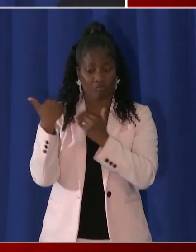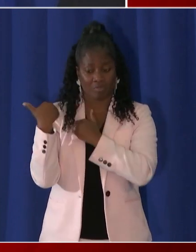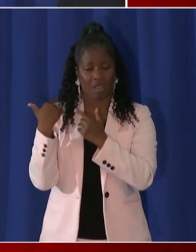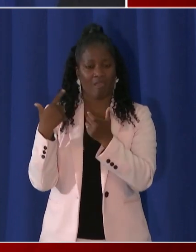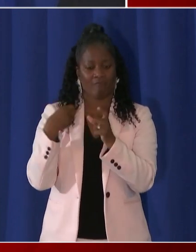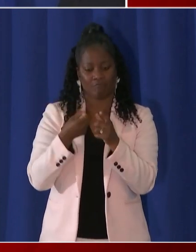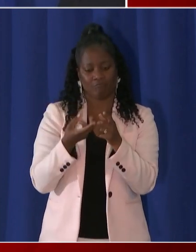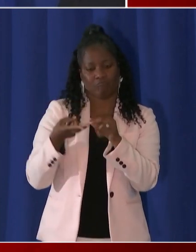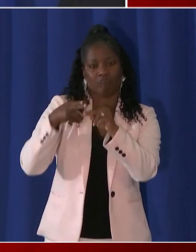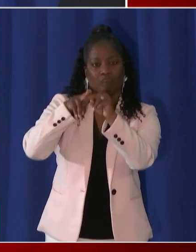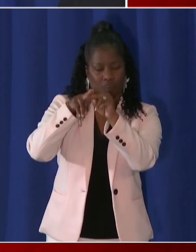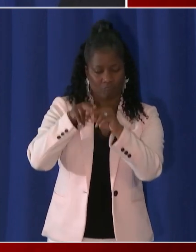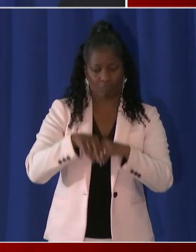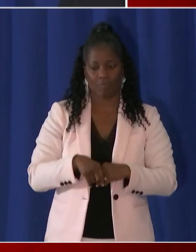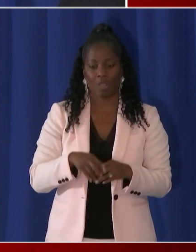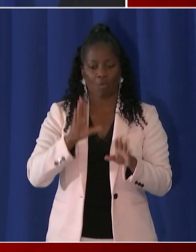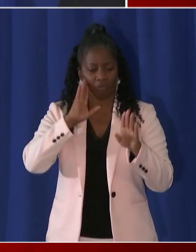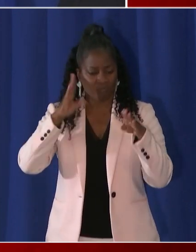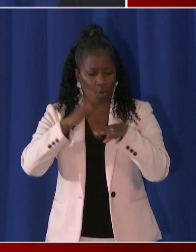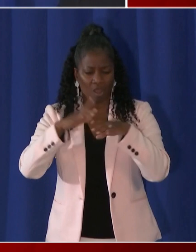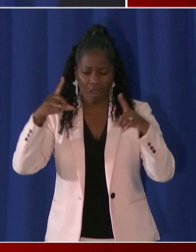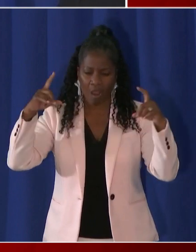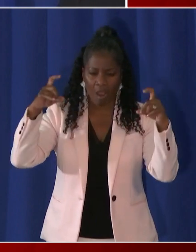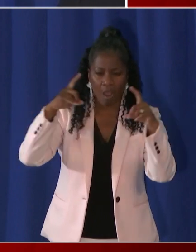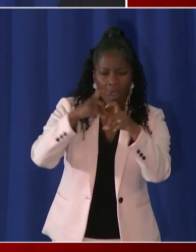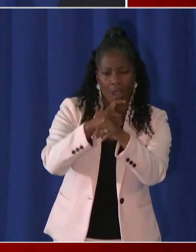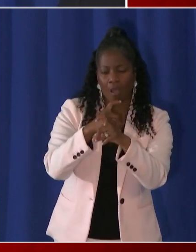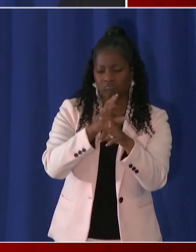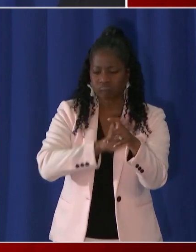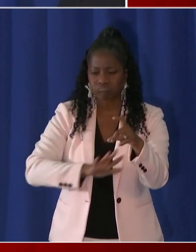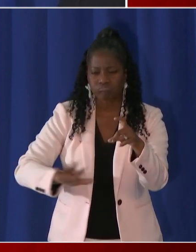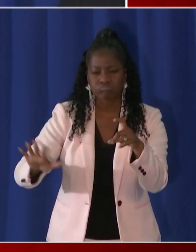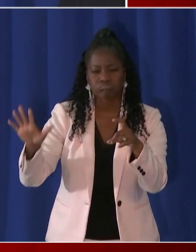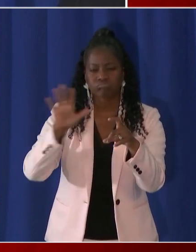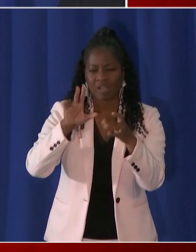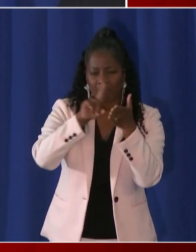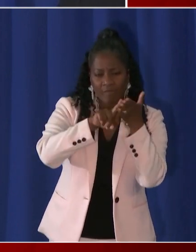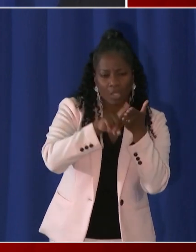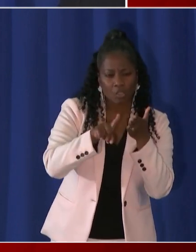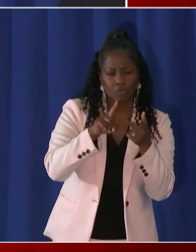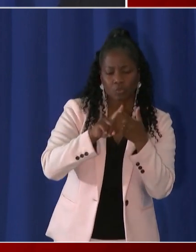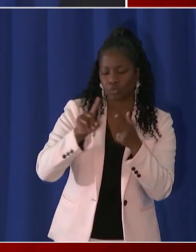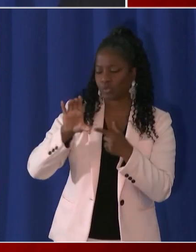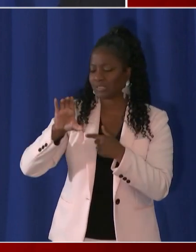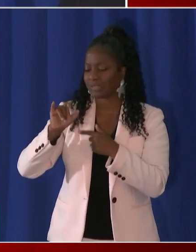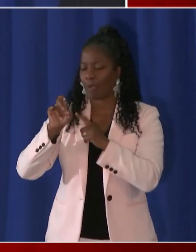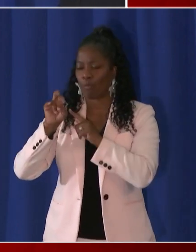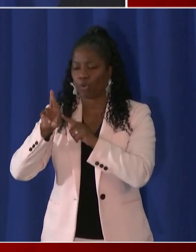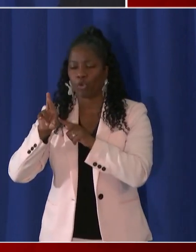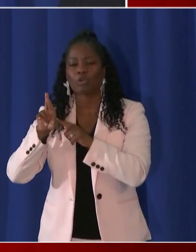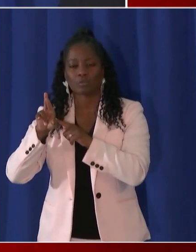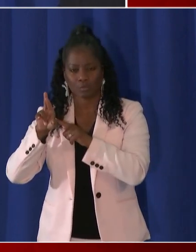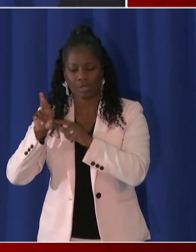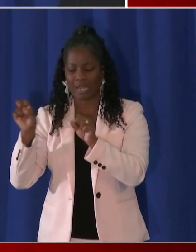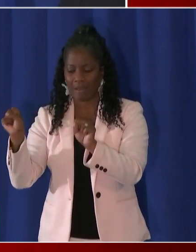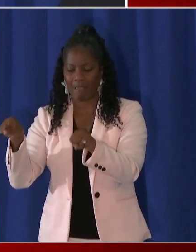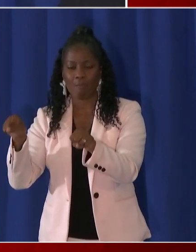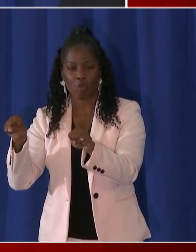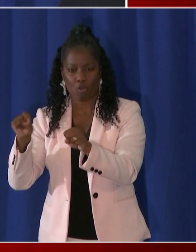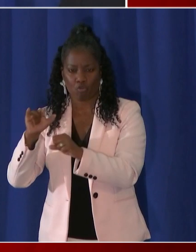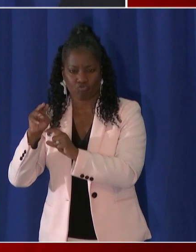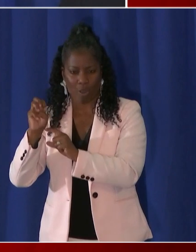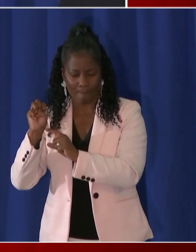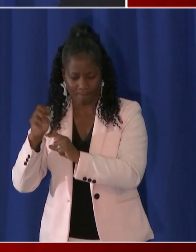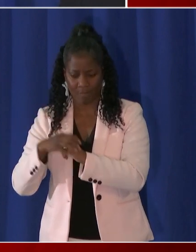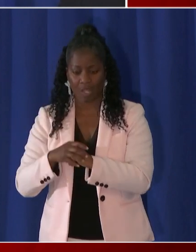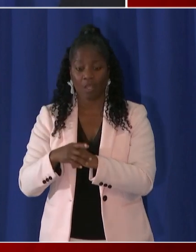evolved, with a focus on complex transnational investigations into cyber-enabled crimes. Through a nationwide network